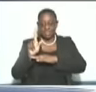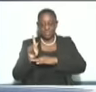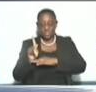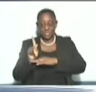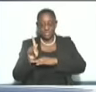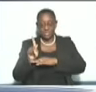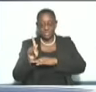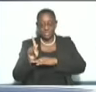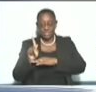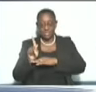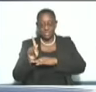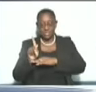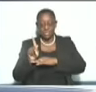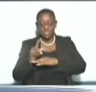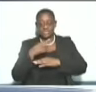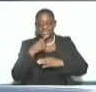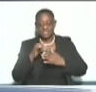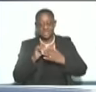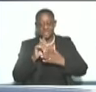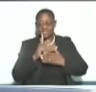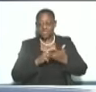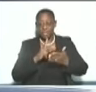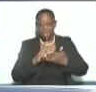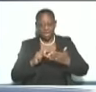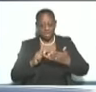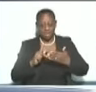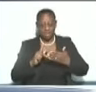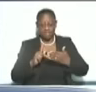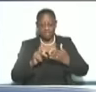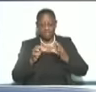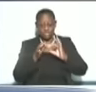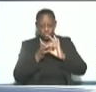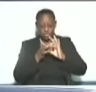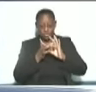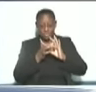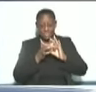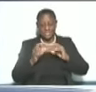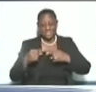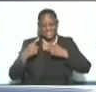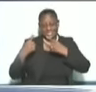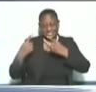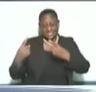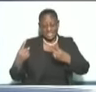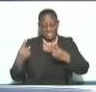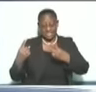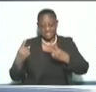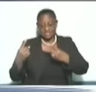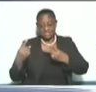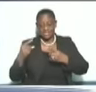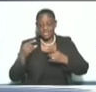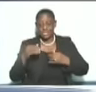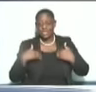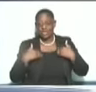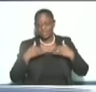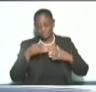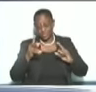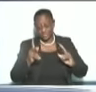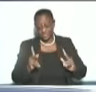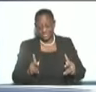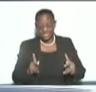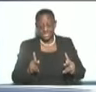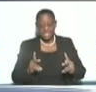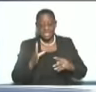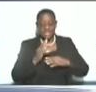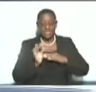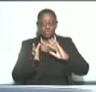which Wilshcombe has been a part of since his youth, assembled at their Farrington Road headquarters last evening to reminisce on the